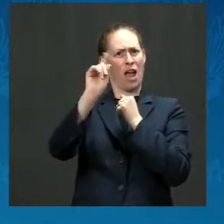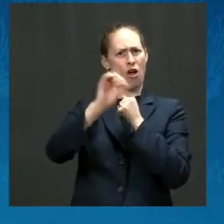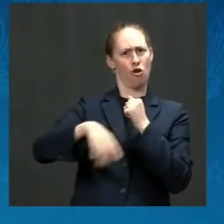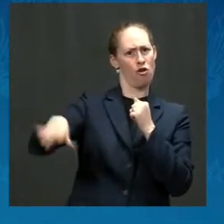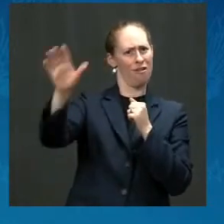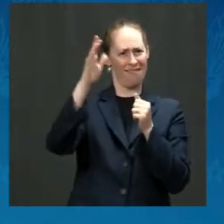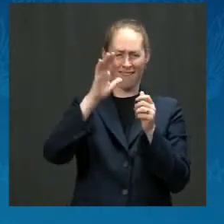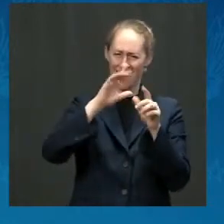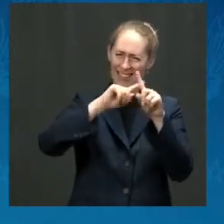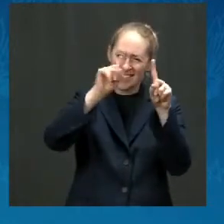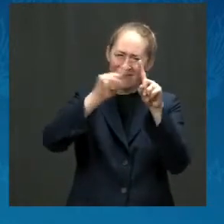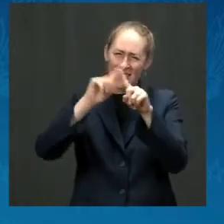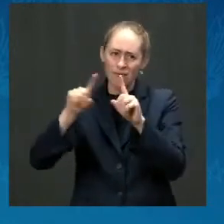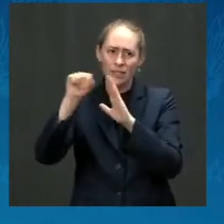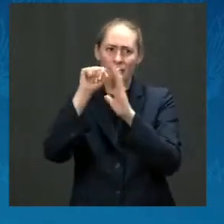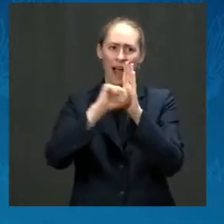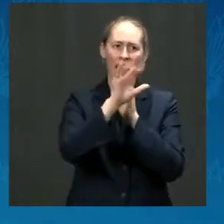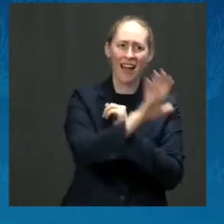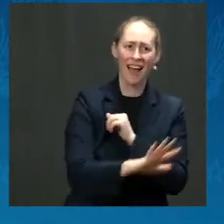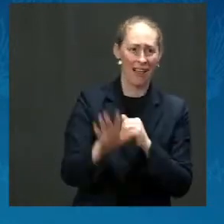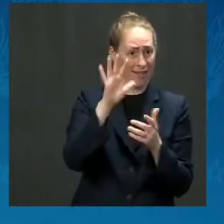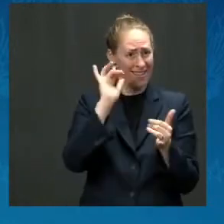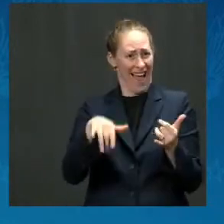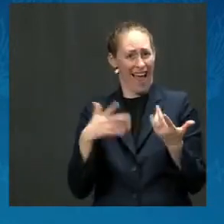That's the logic.